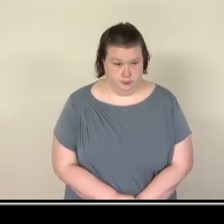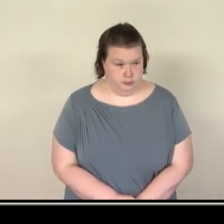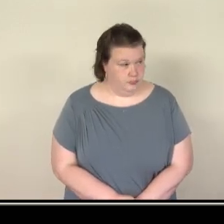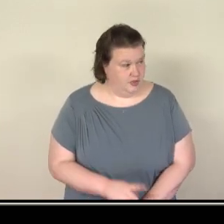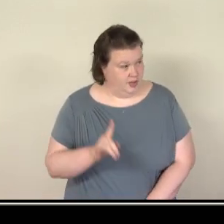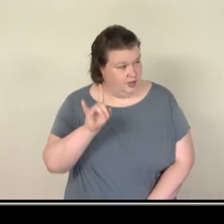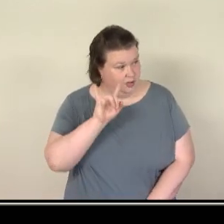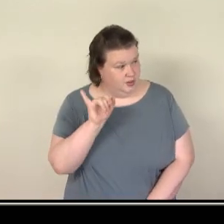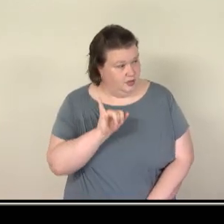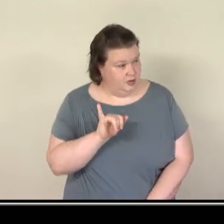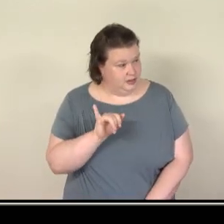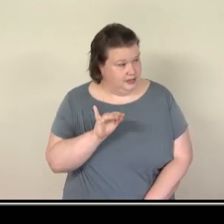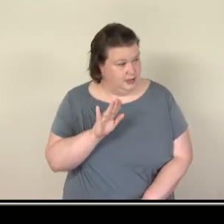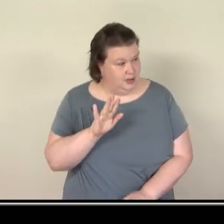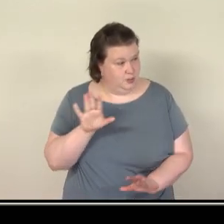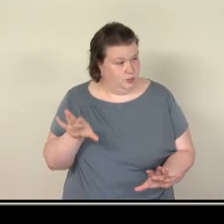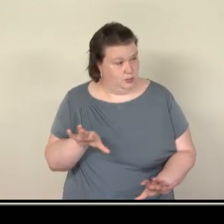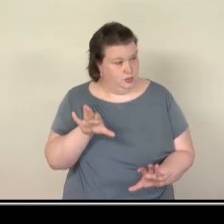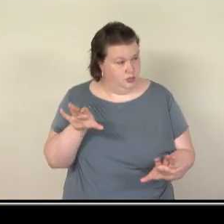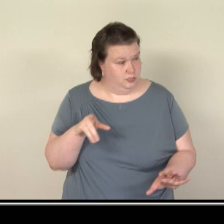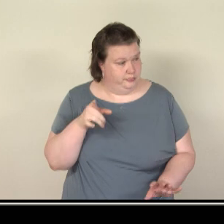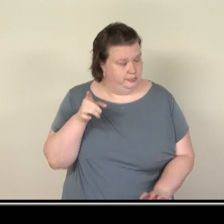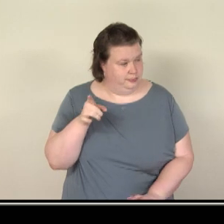adopted, which is kind of unusual.